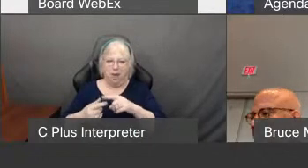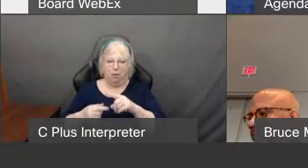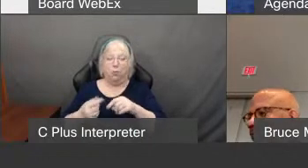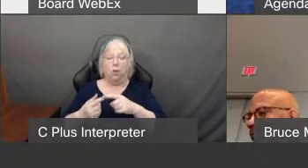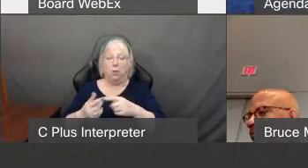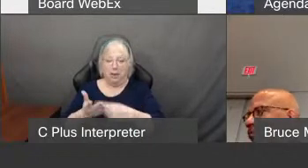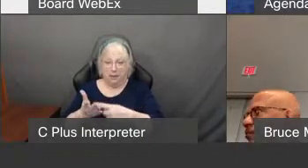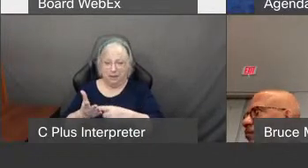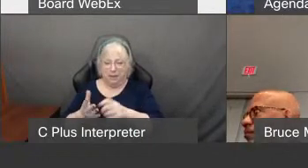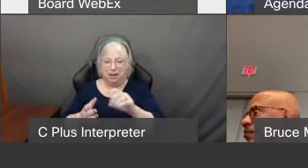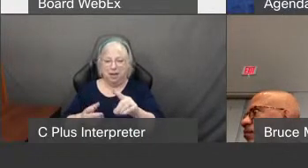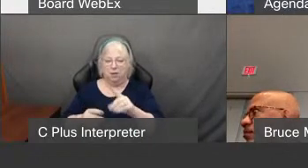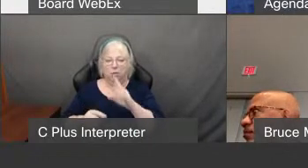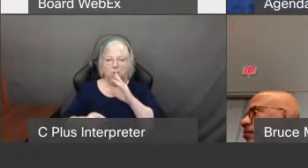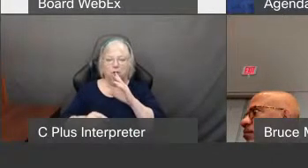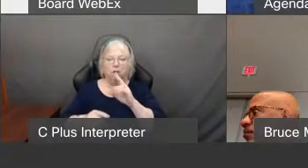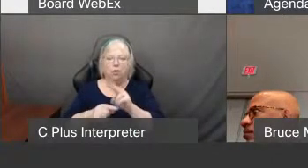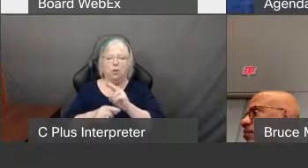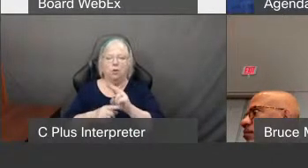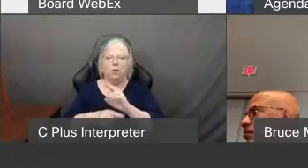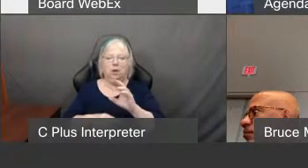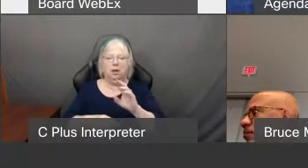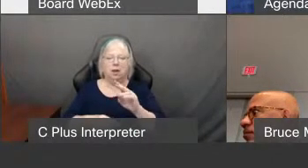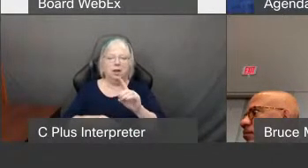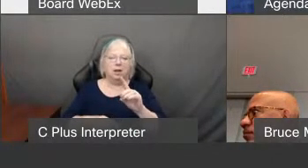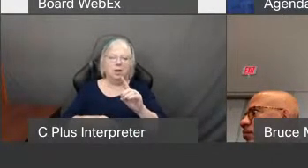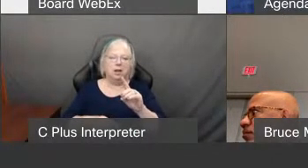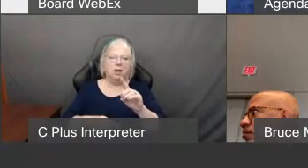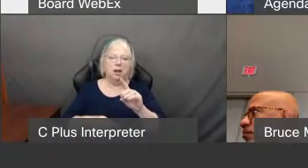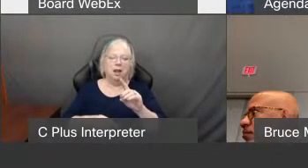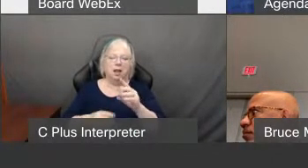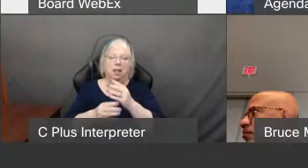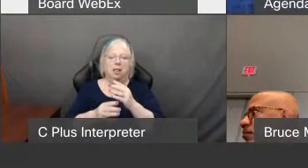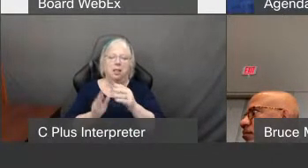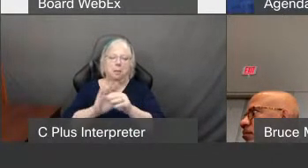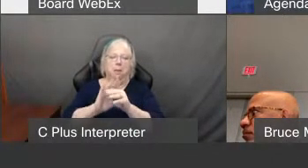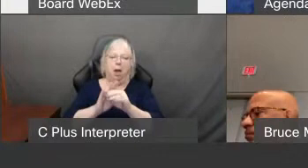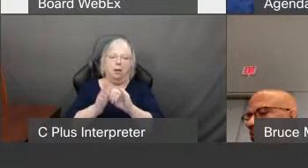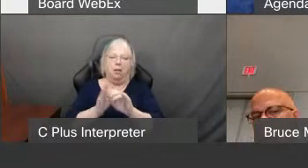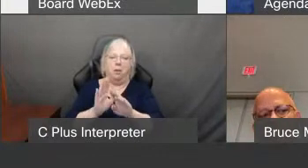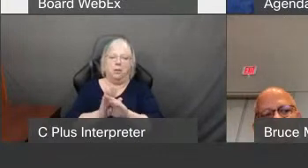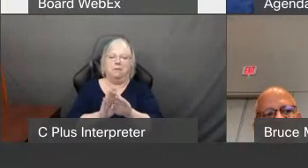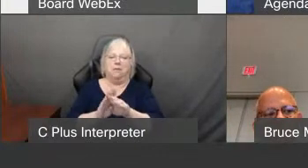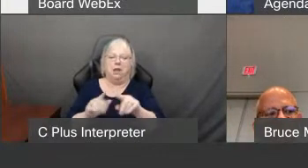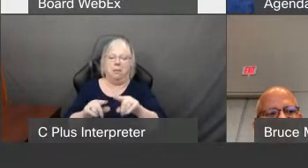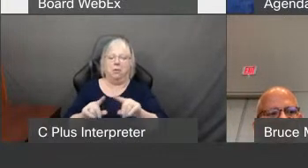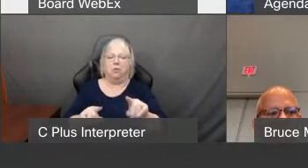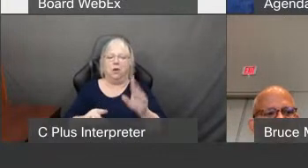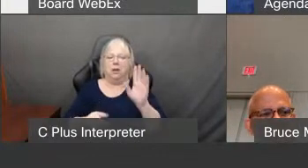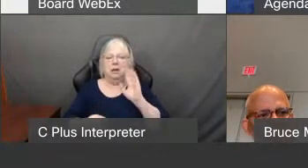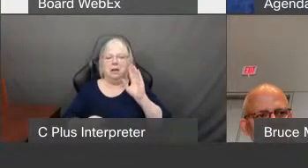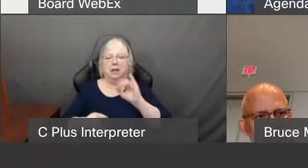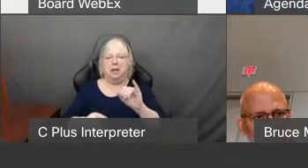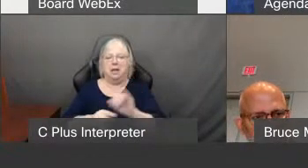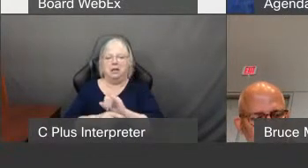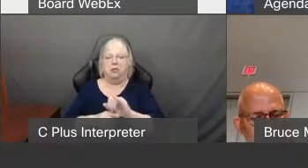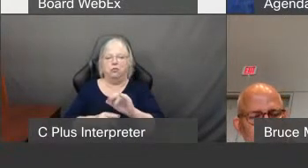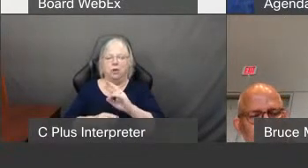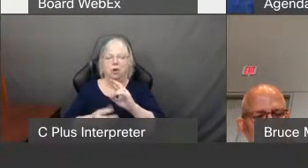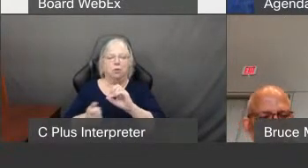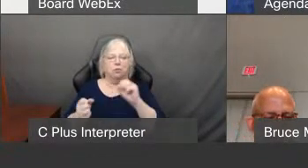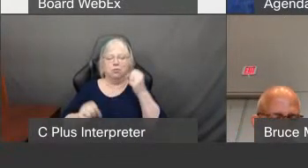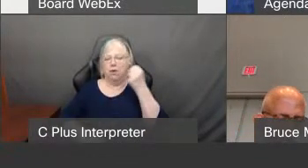is we're still using a didactic model that was developing during the Industrial Revolutionary period. And some kids come from